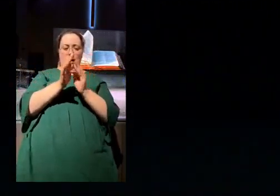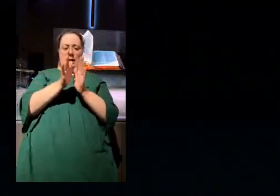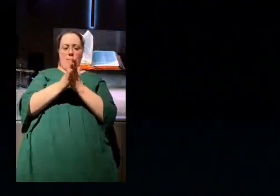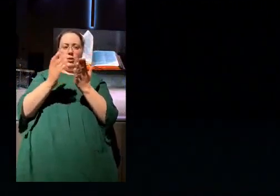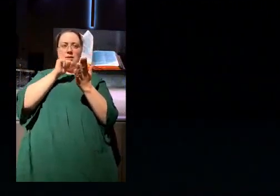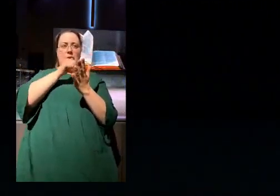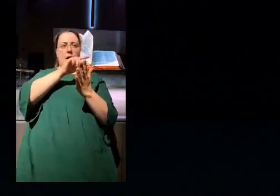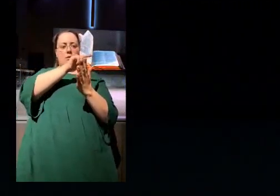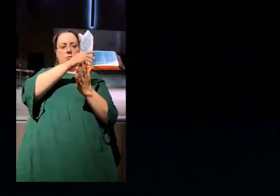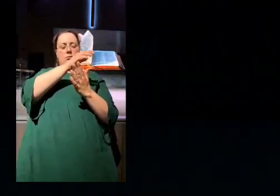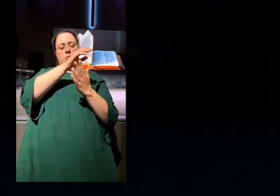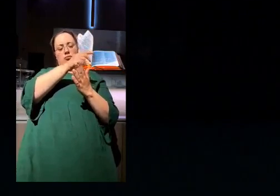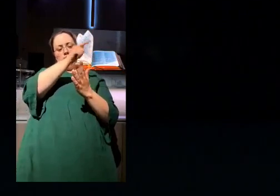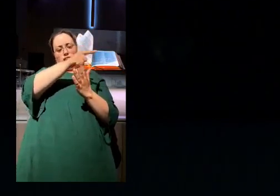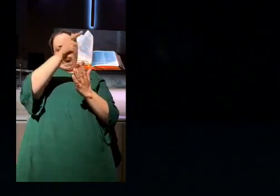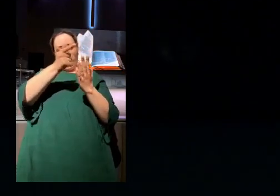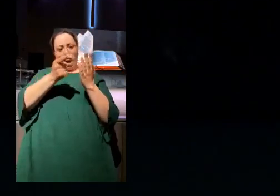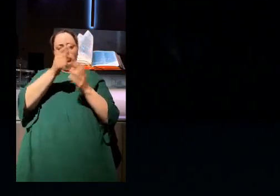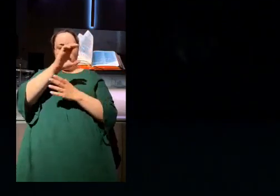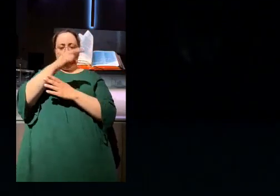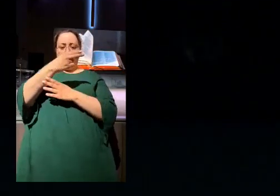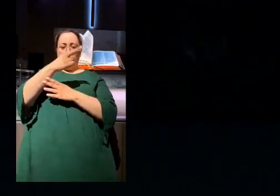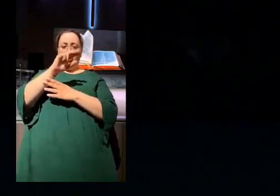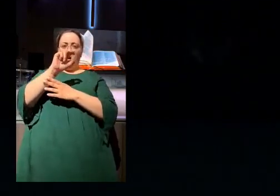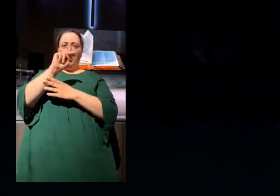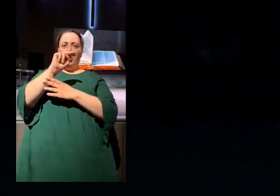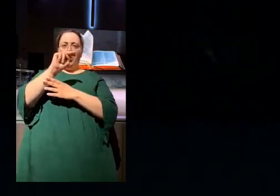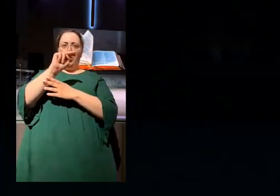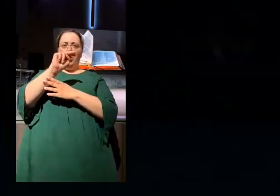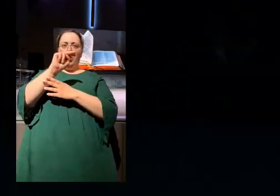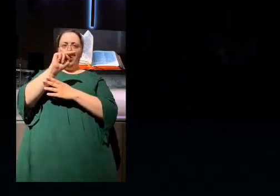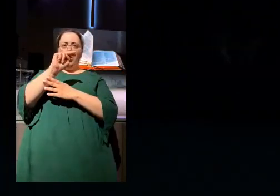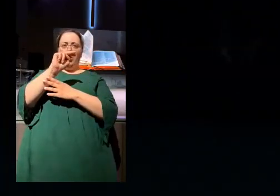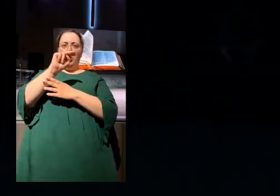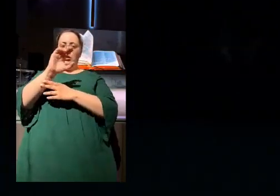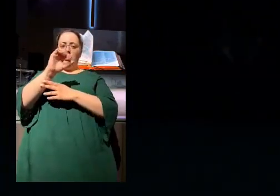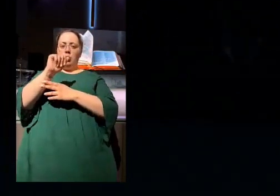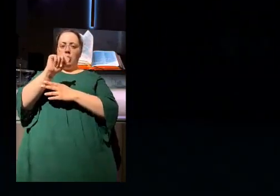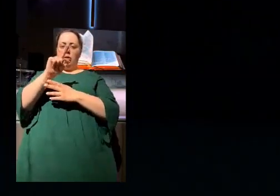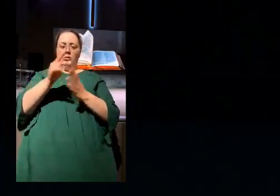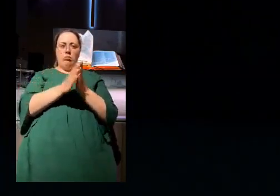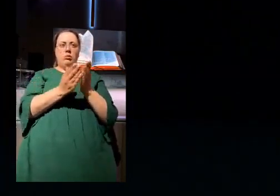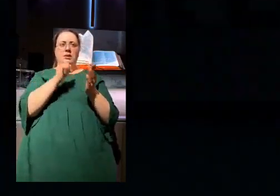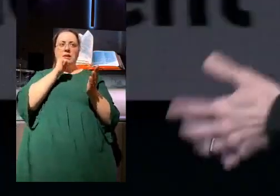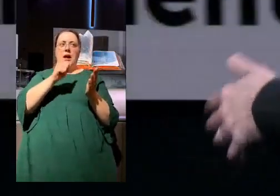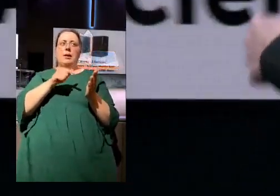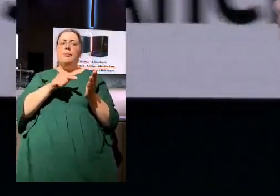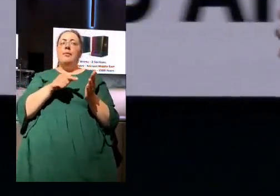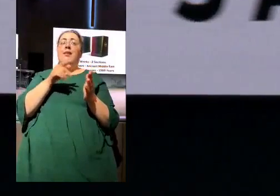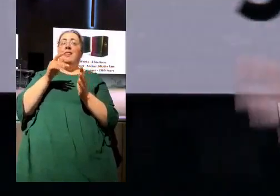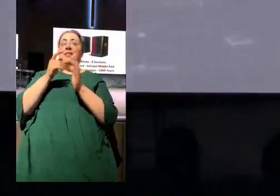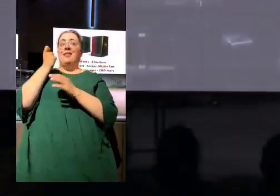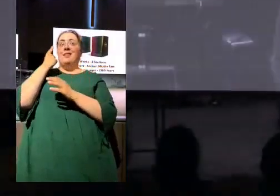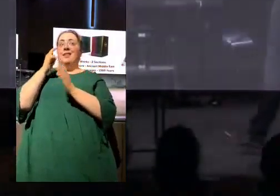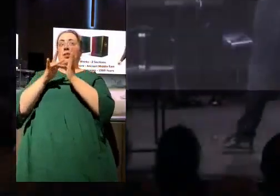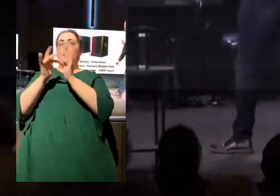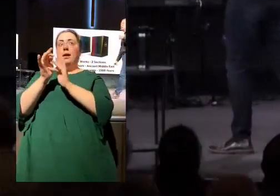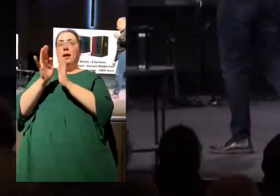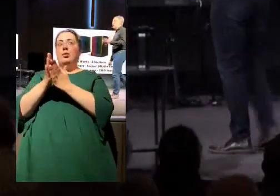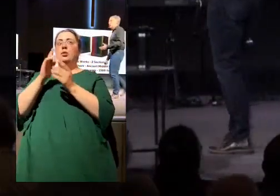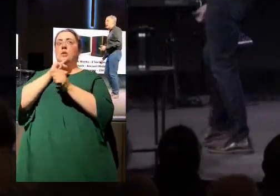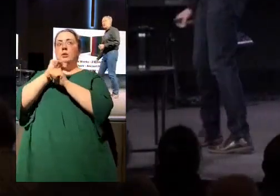most Bibles when you pick them up. And it's not always apparent what the big story is. See, the Bible is really more of an anthology.